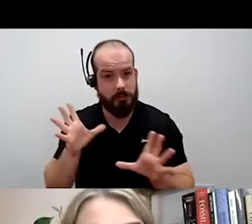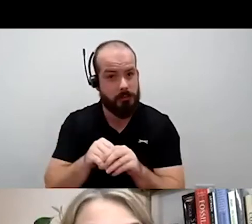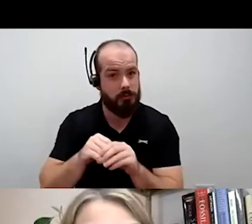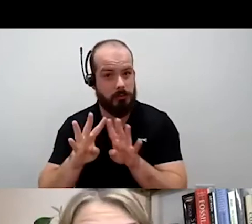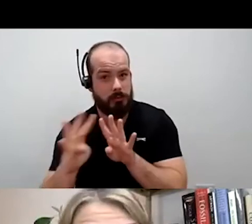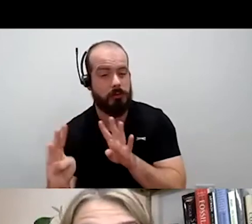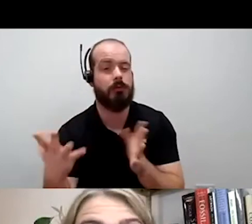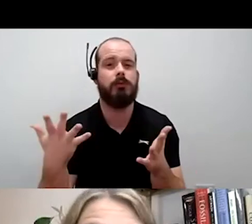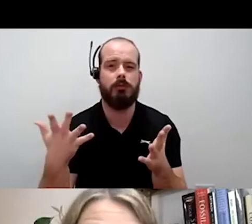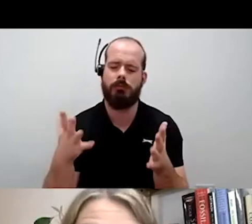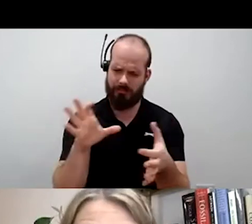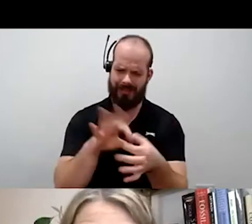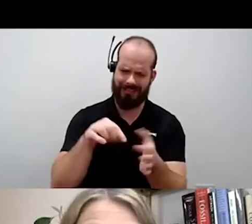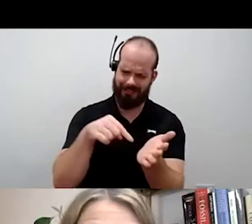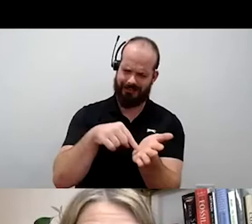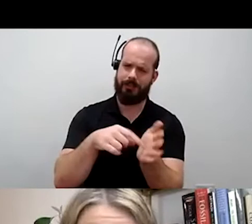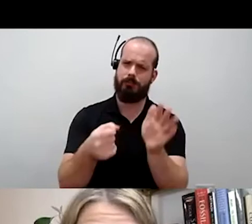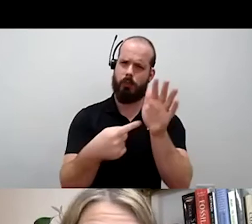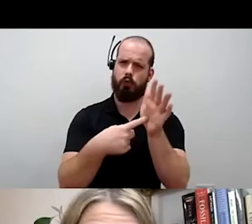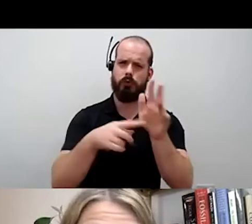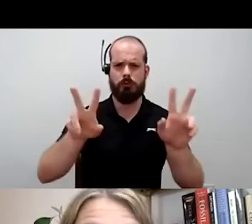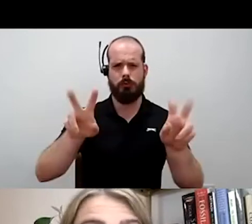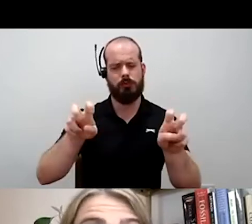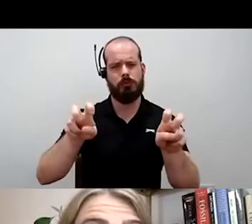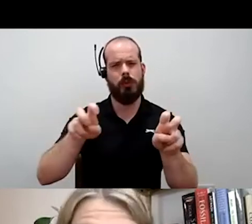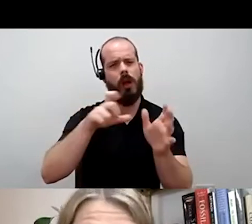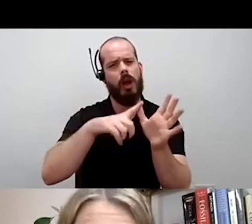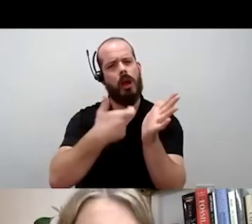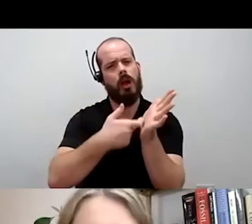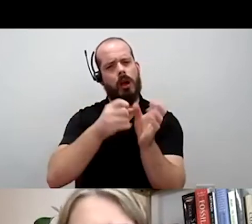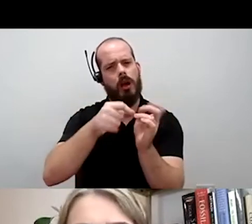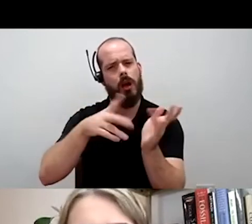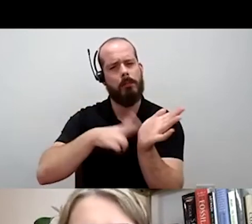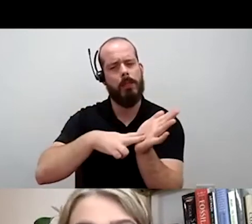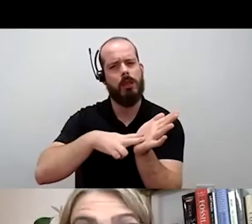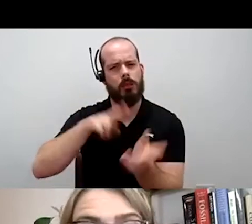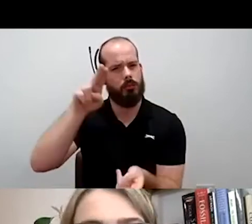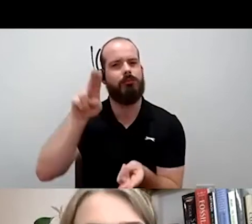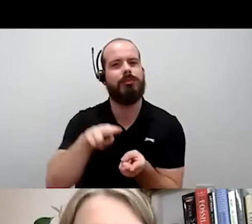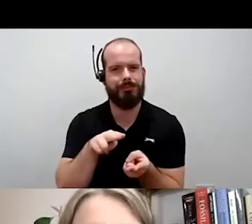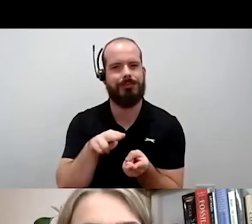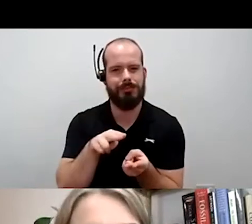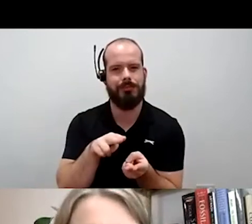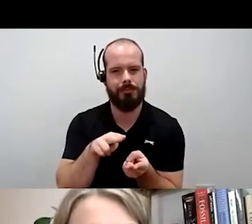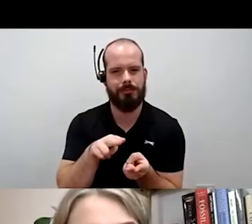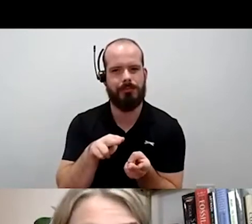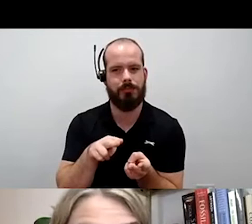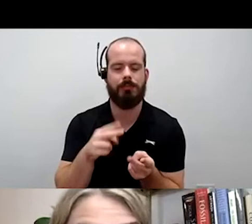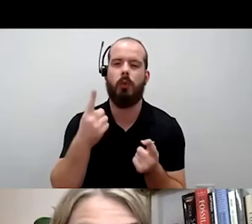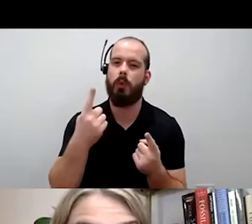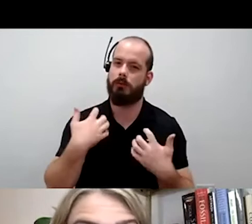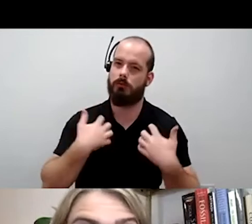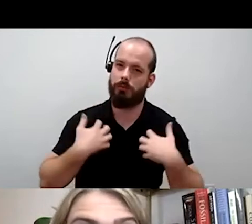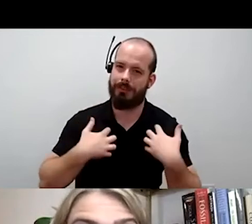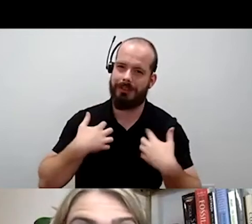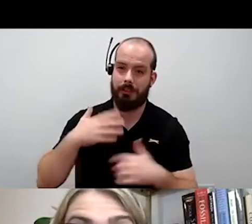centering around this issue of decarbonisation, of trying to cut carbon emissions. I mean, I think one of the interesting things about the COP is we're starting to